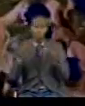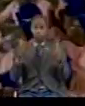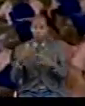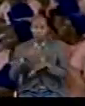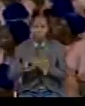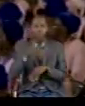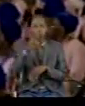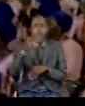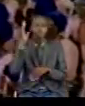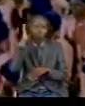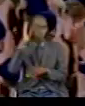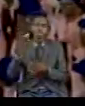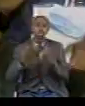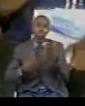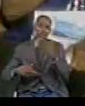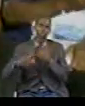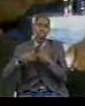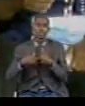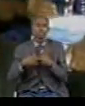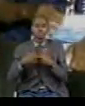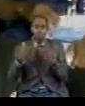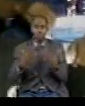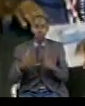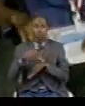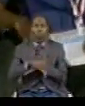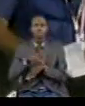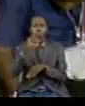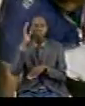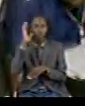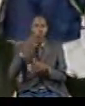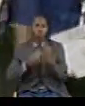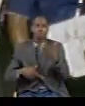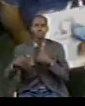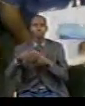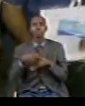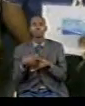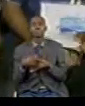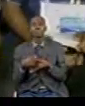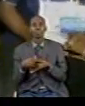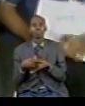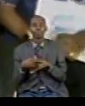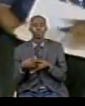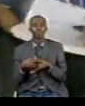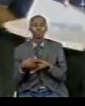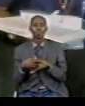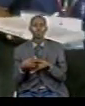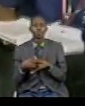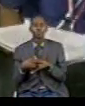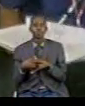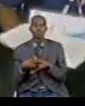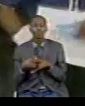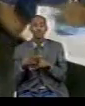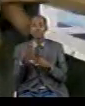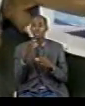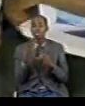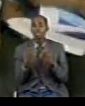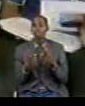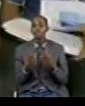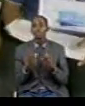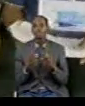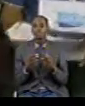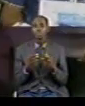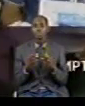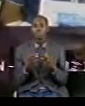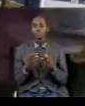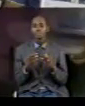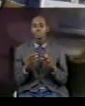said tonight, you will return. He emptied the house of leaven.